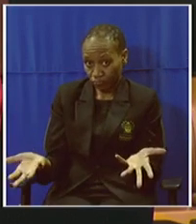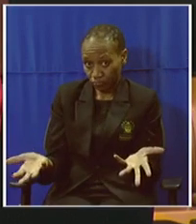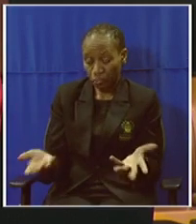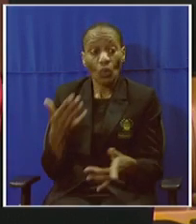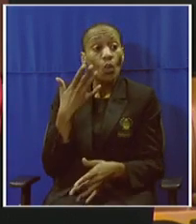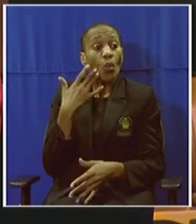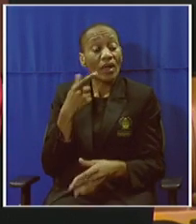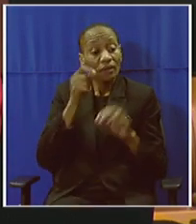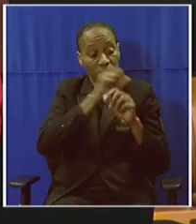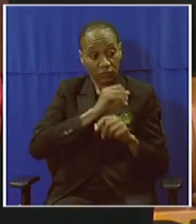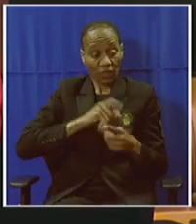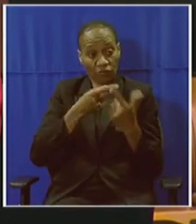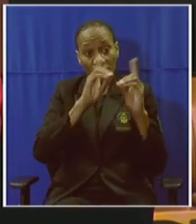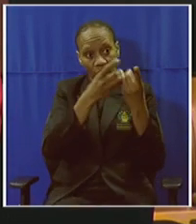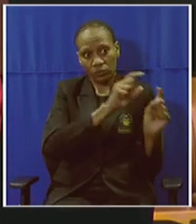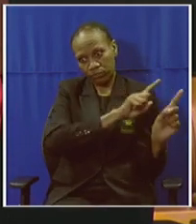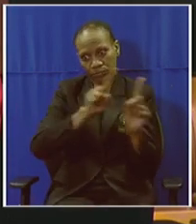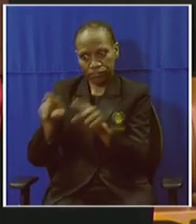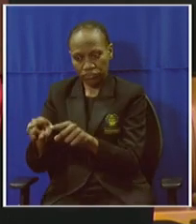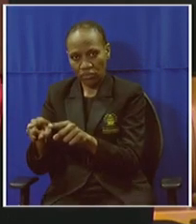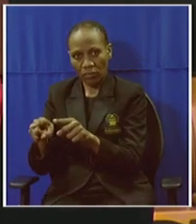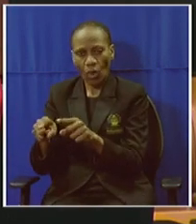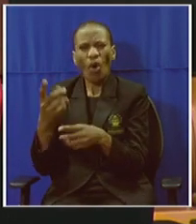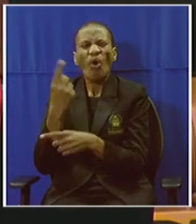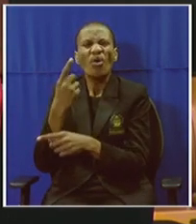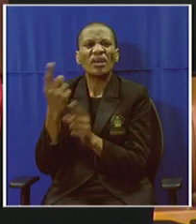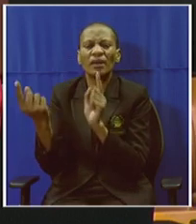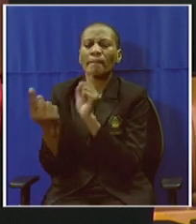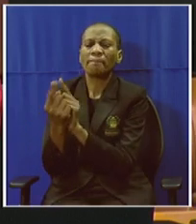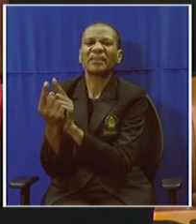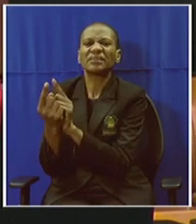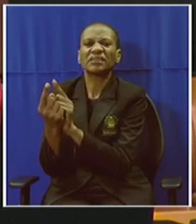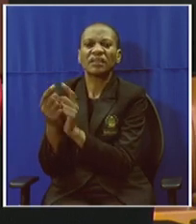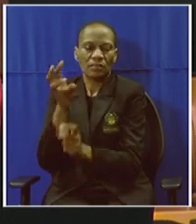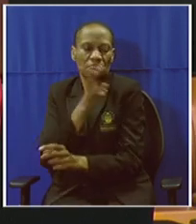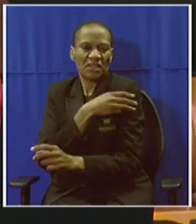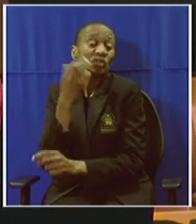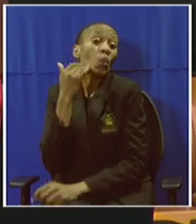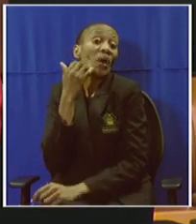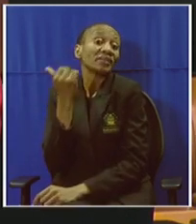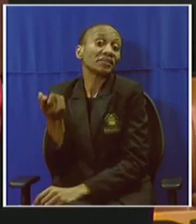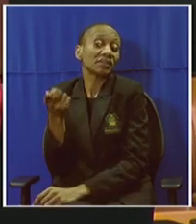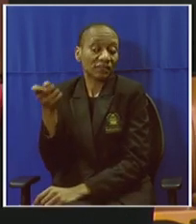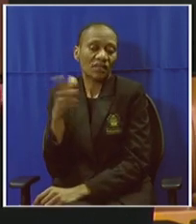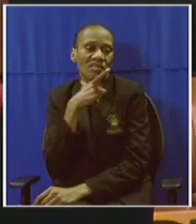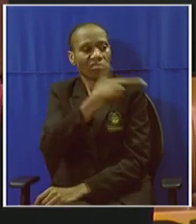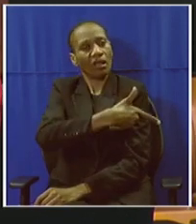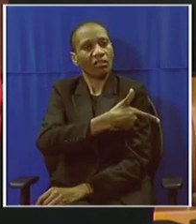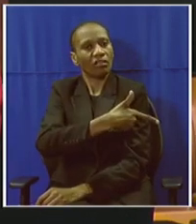they do inspection visit, they only talk to the racist owners of Kwakwa Wiring, who tell them